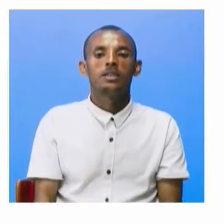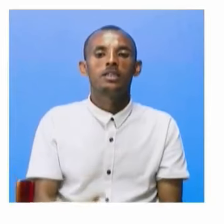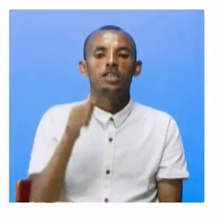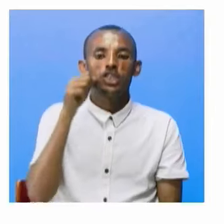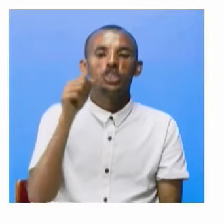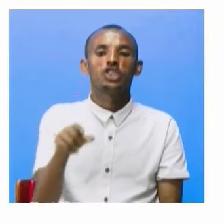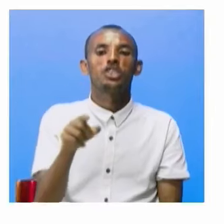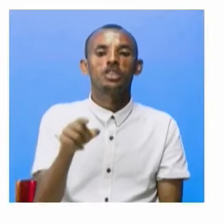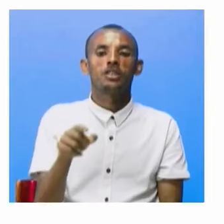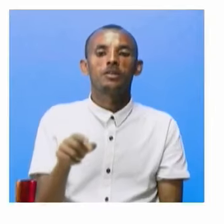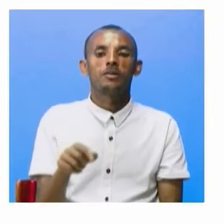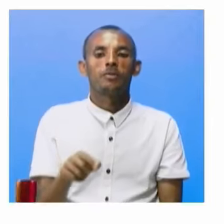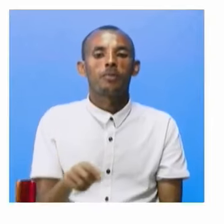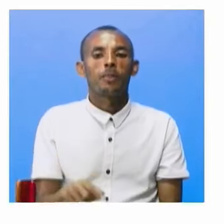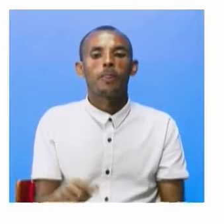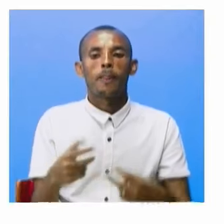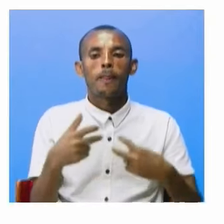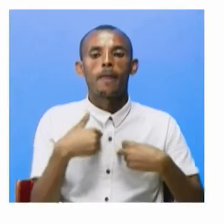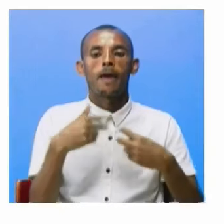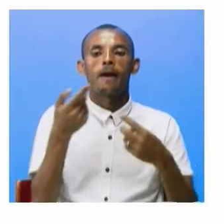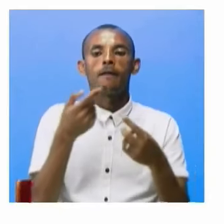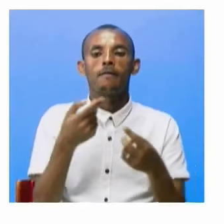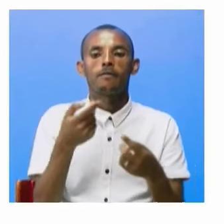she have